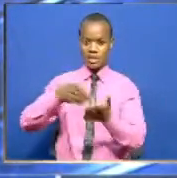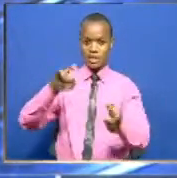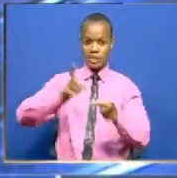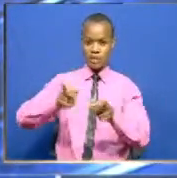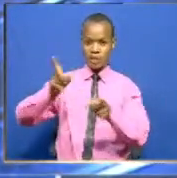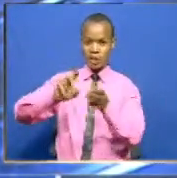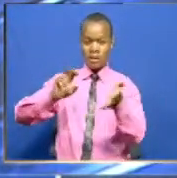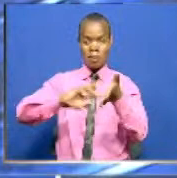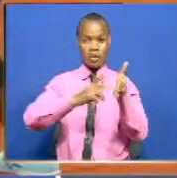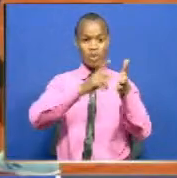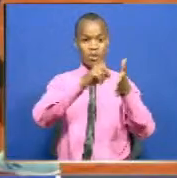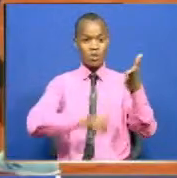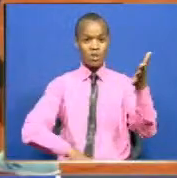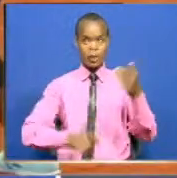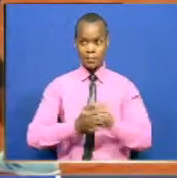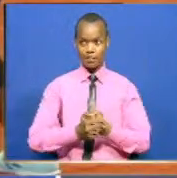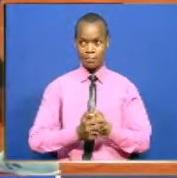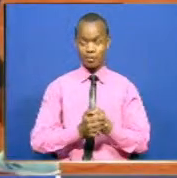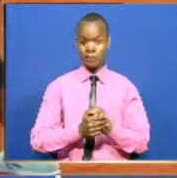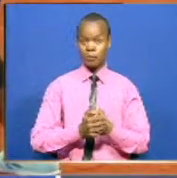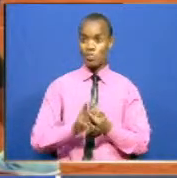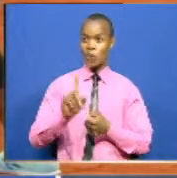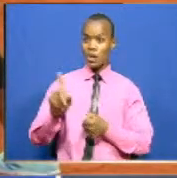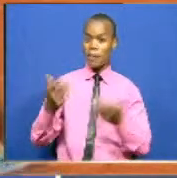means the 29-year-old.